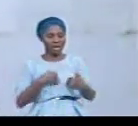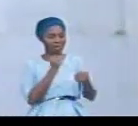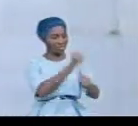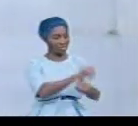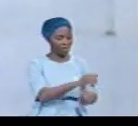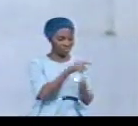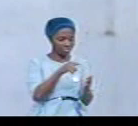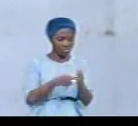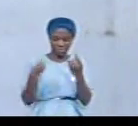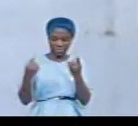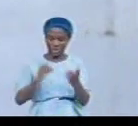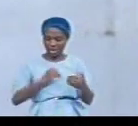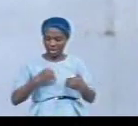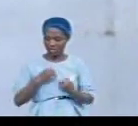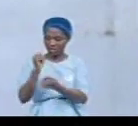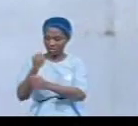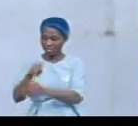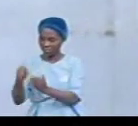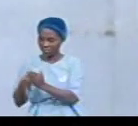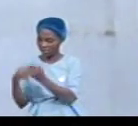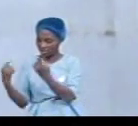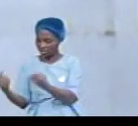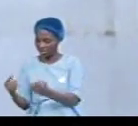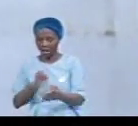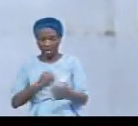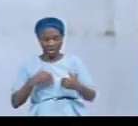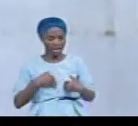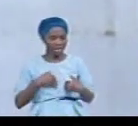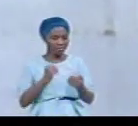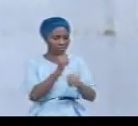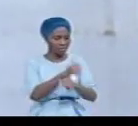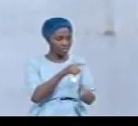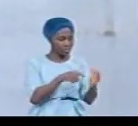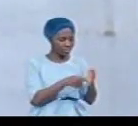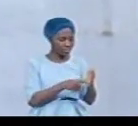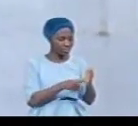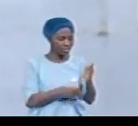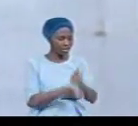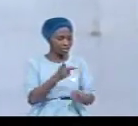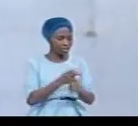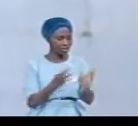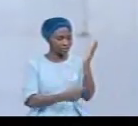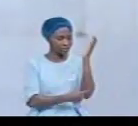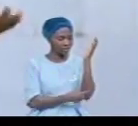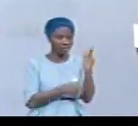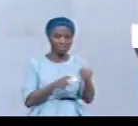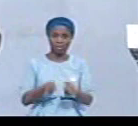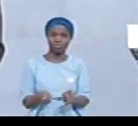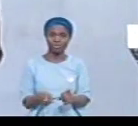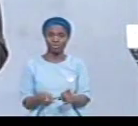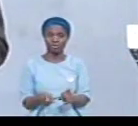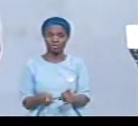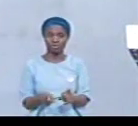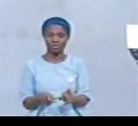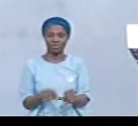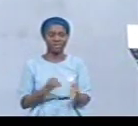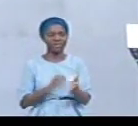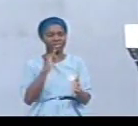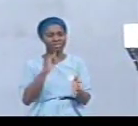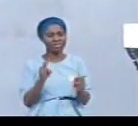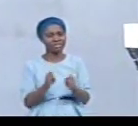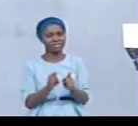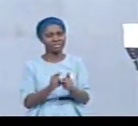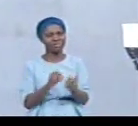iniquity, I've overcome this kind of temptation, but looks like it's peculiar to